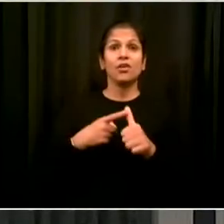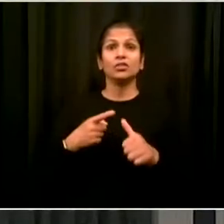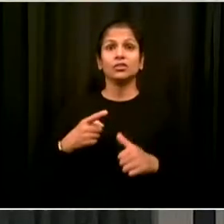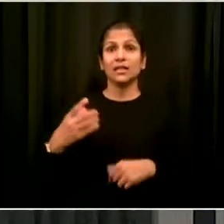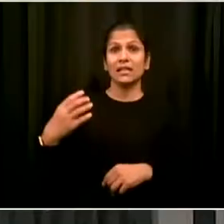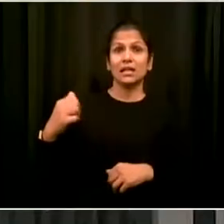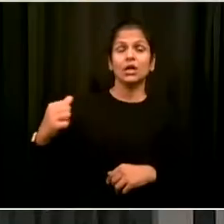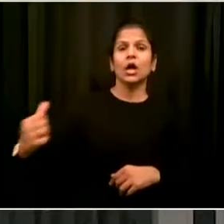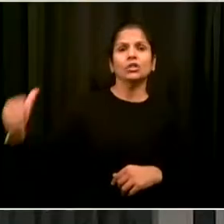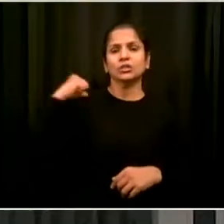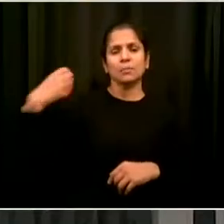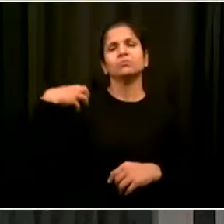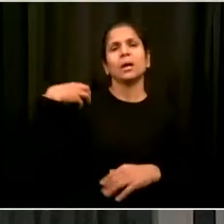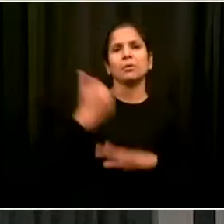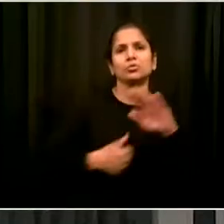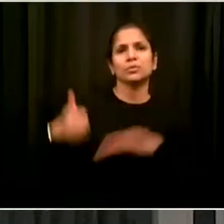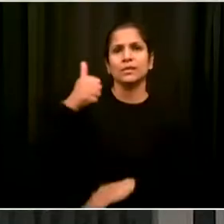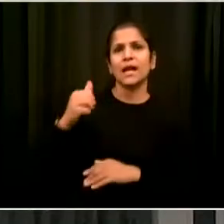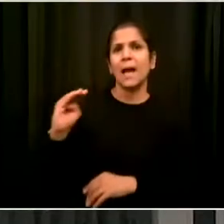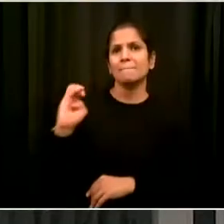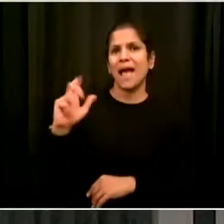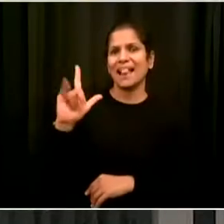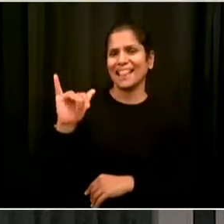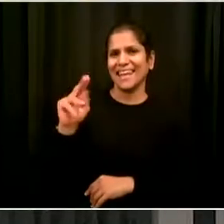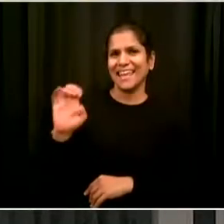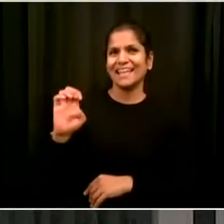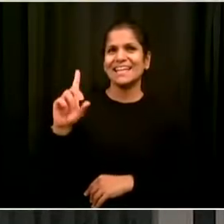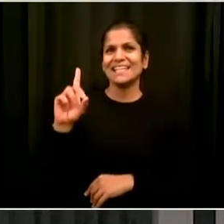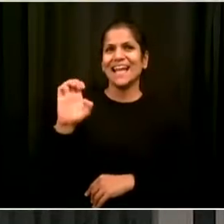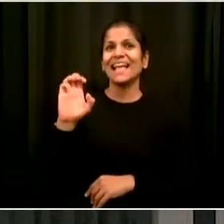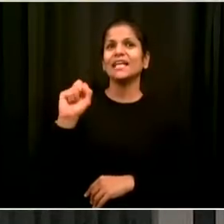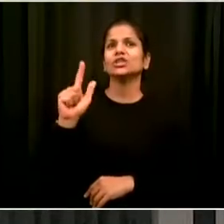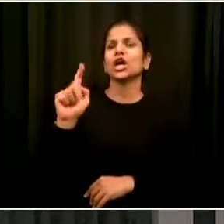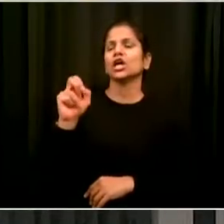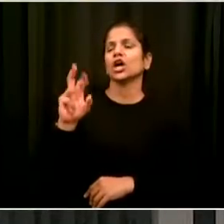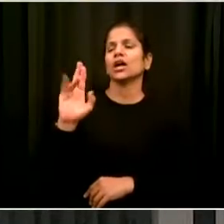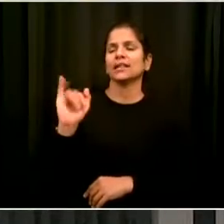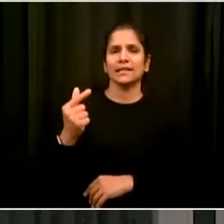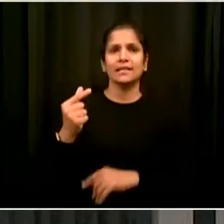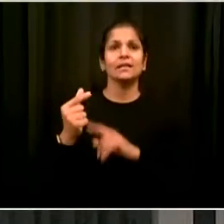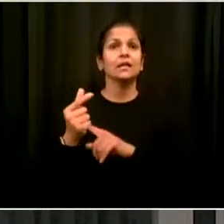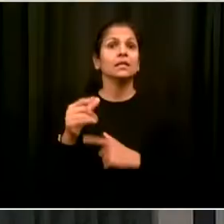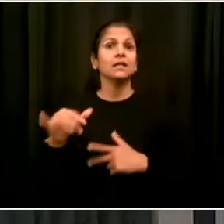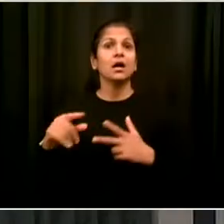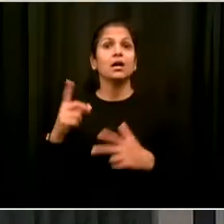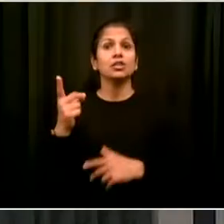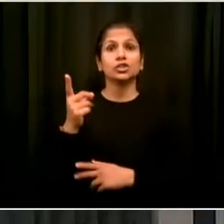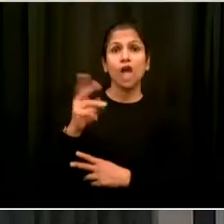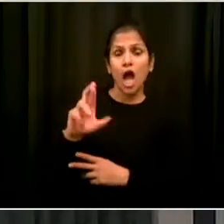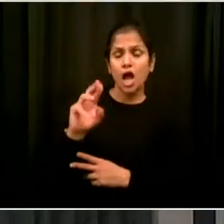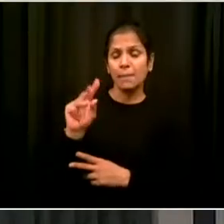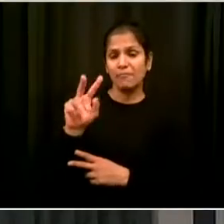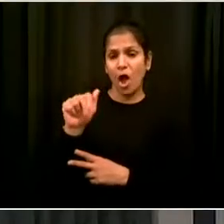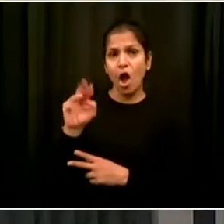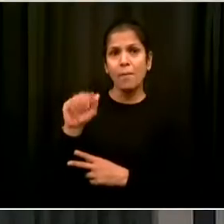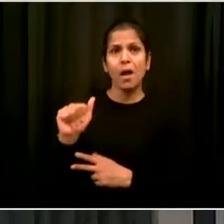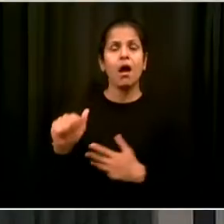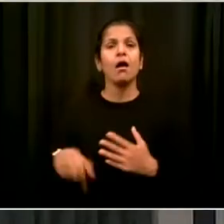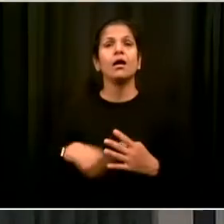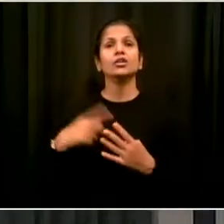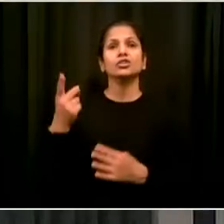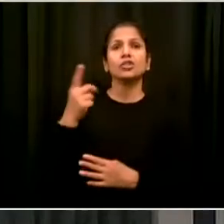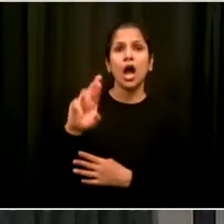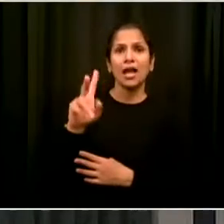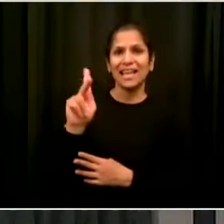Director of the Task Force, Sadia Sherman, Senior Advisor Dr. Jay Varma, and Dr. Mitchell Katz, CEO of Health and Hospitals.